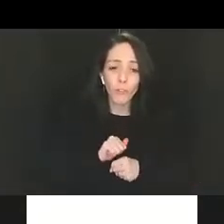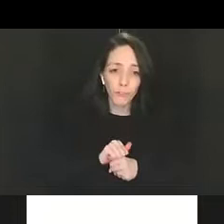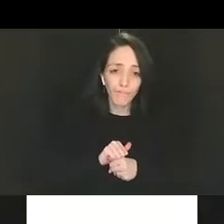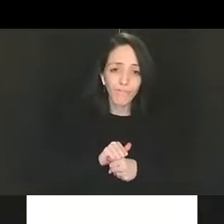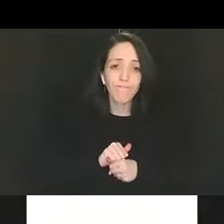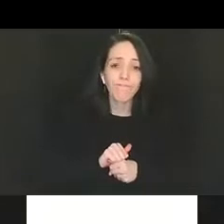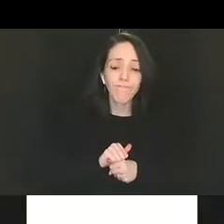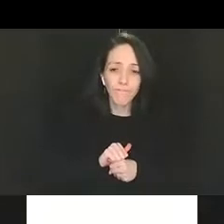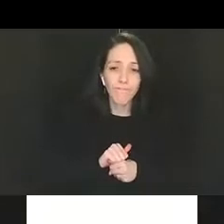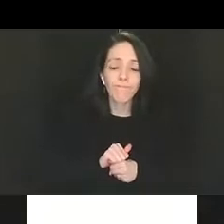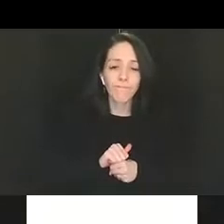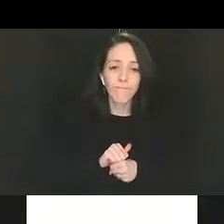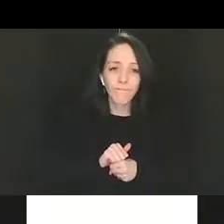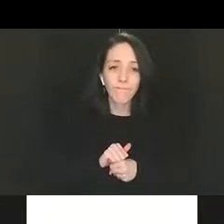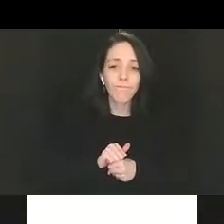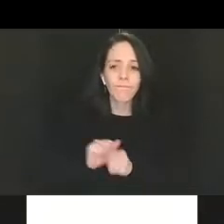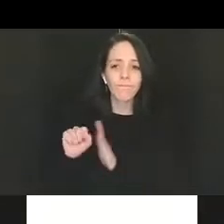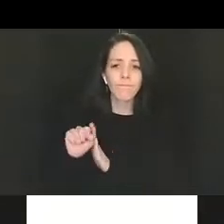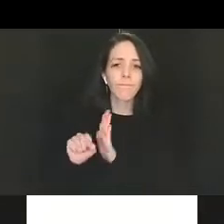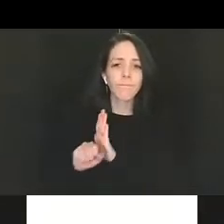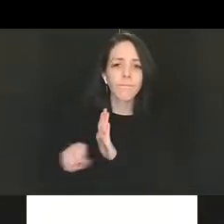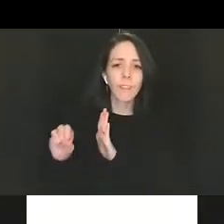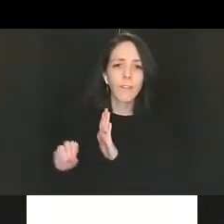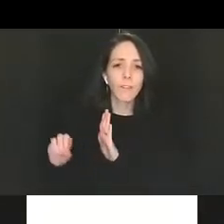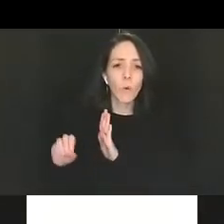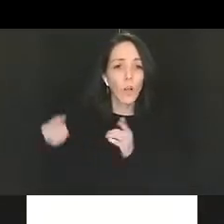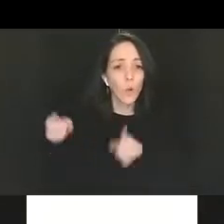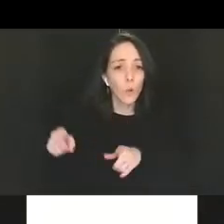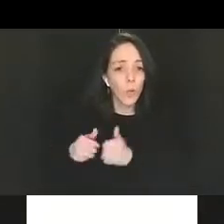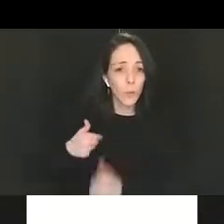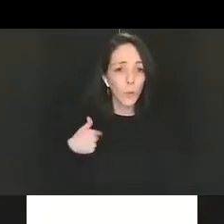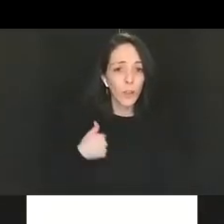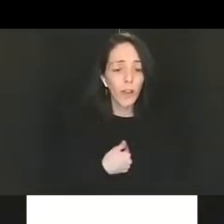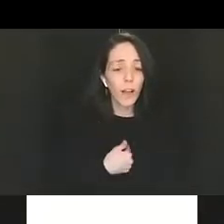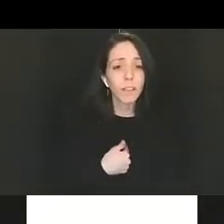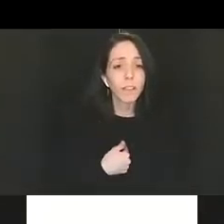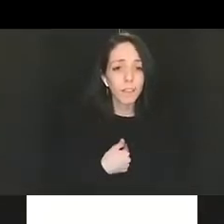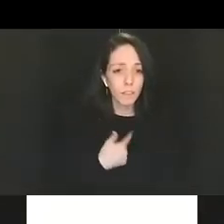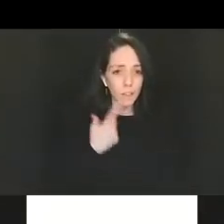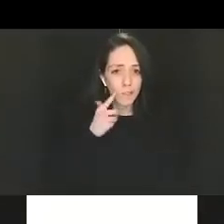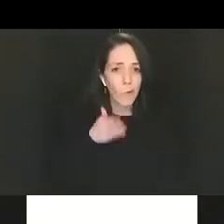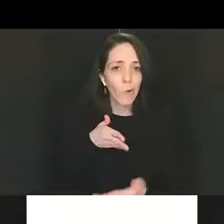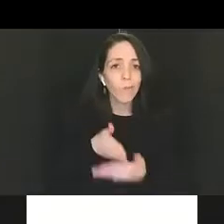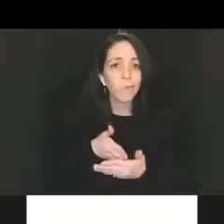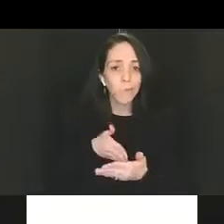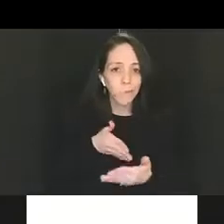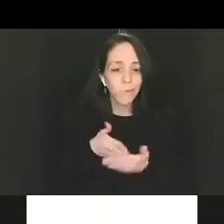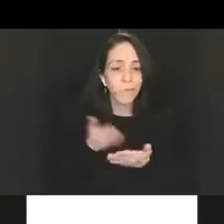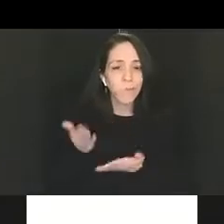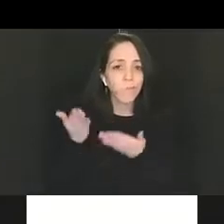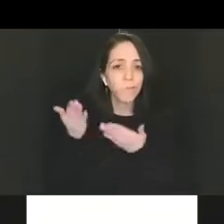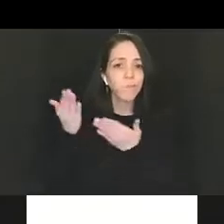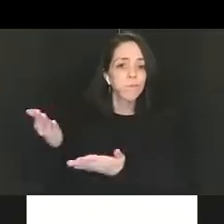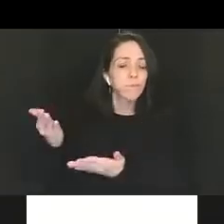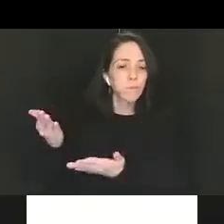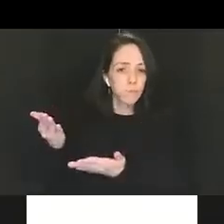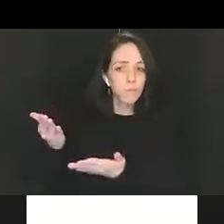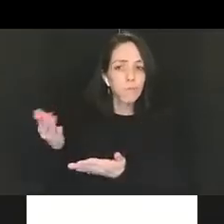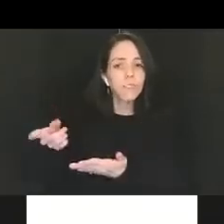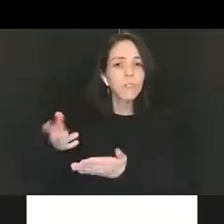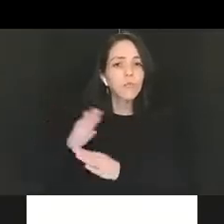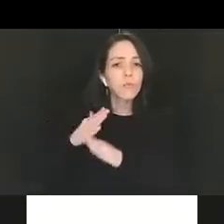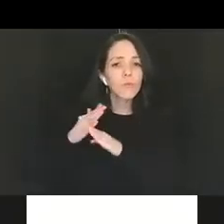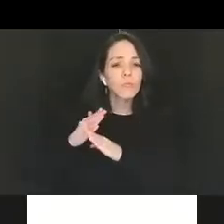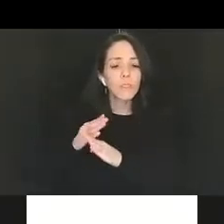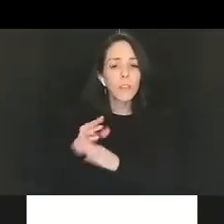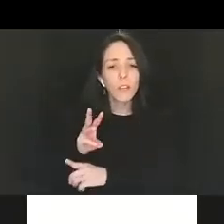state. The state of Oregon has agreed with us on the appeals that there needs to be some more on to protect wildlife habitat with